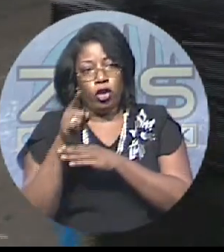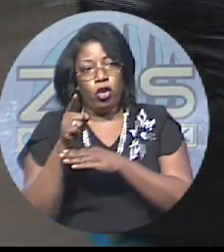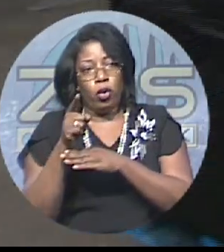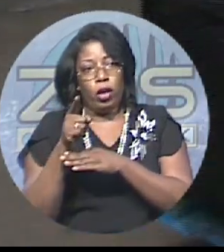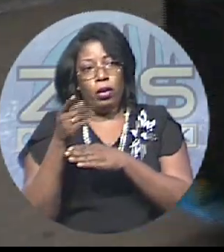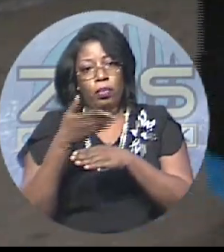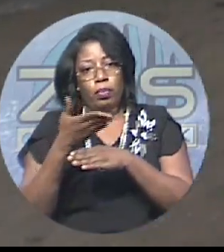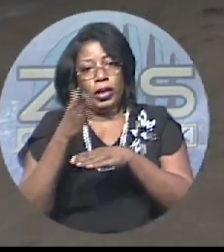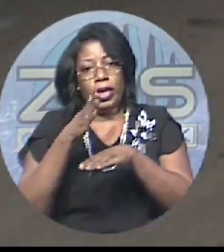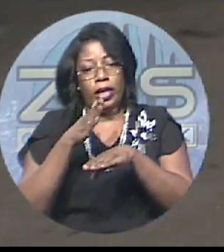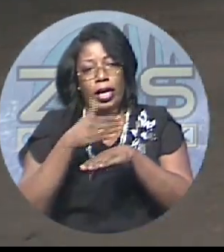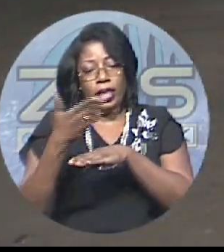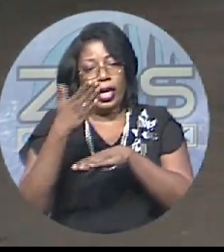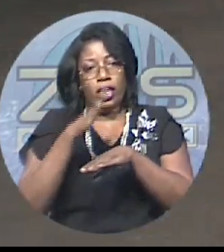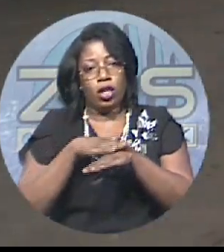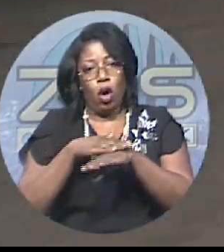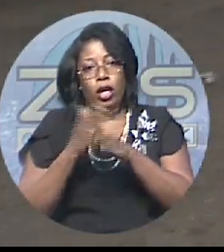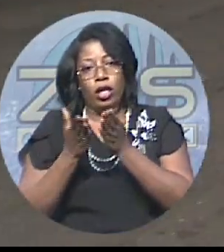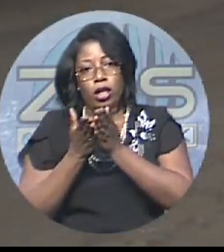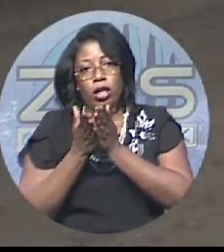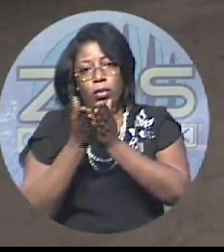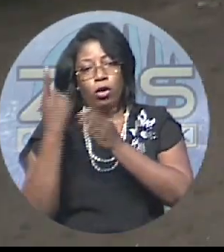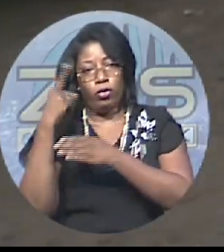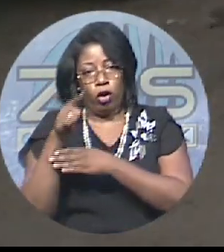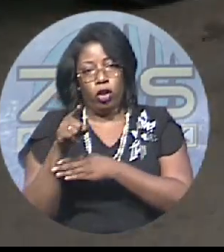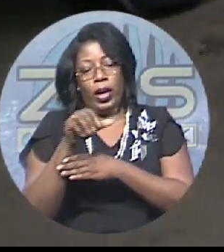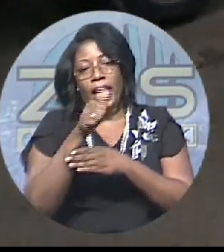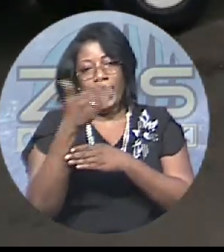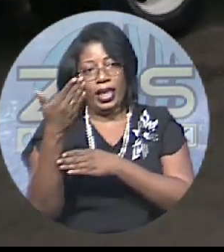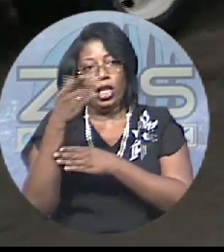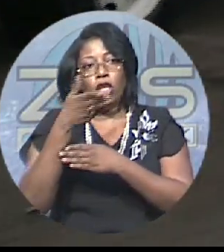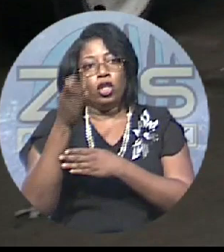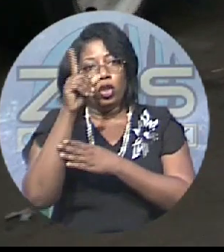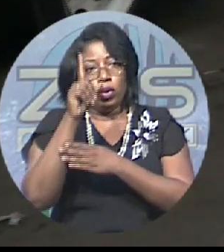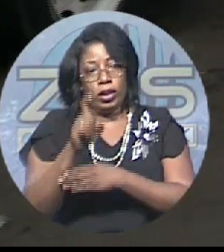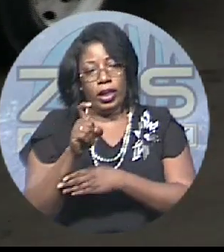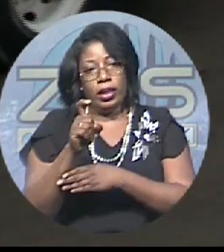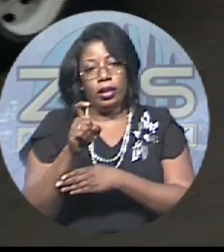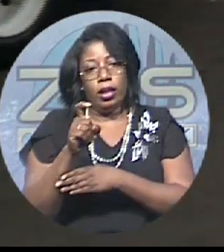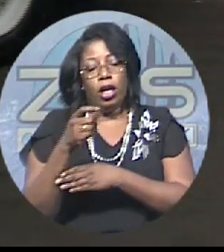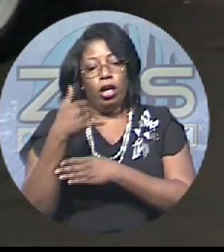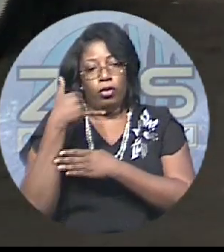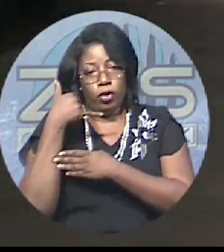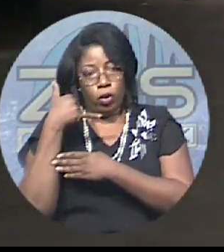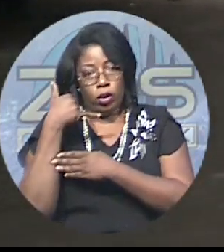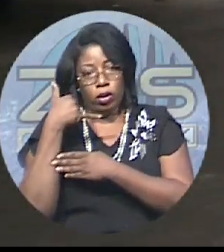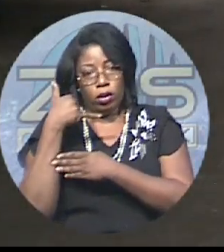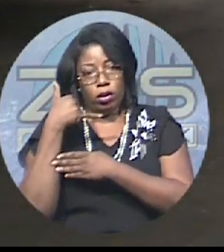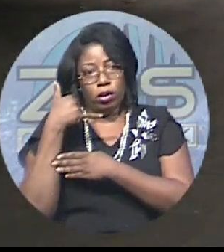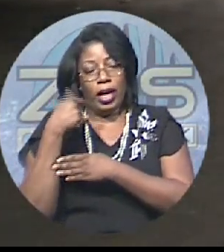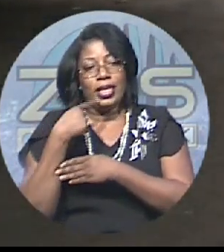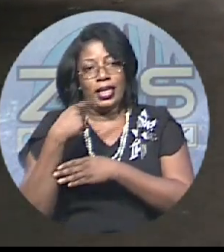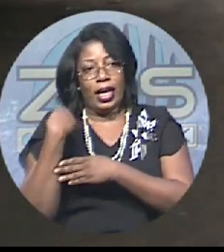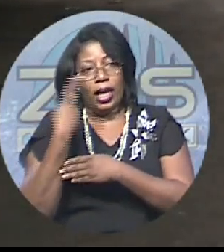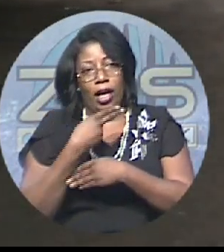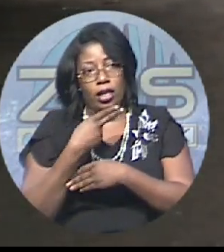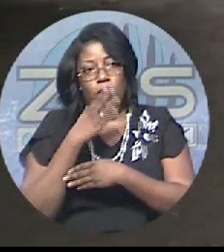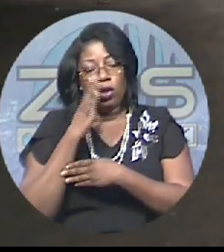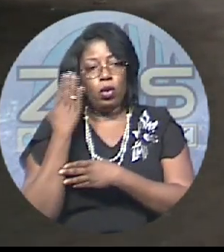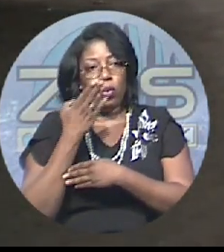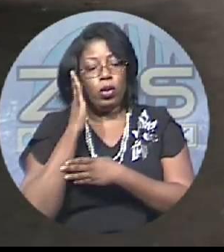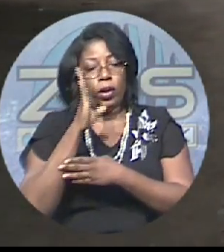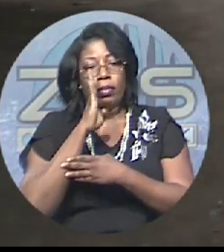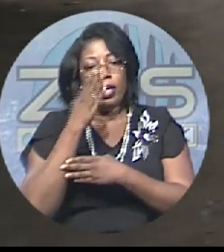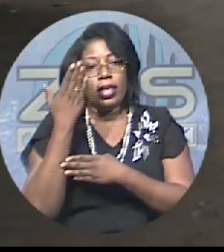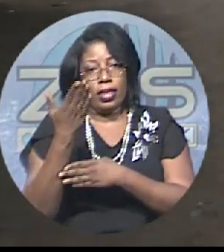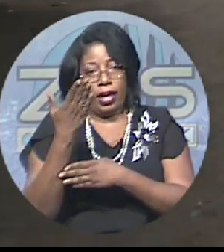for you. Go to Lady Emerald, pick up what we send for you, and if there anything you need, please pick up the phone, call us when it come up, and we'll be there to give you